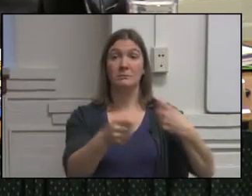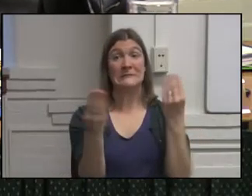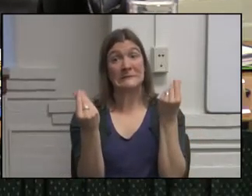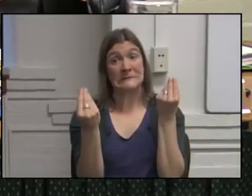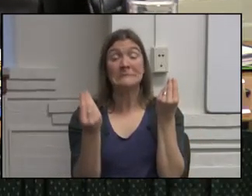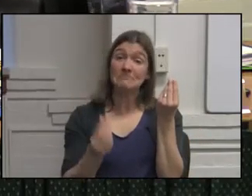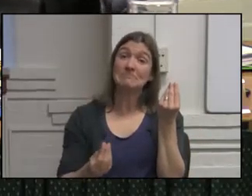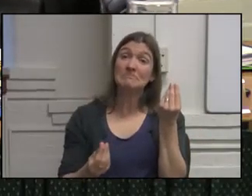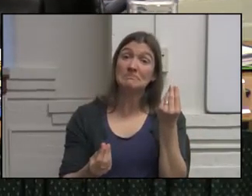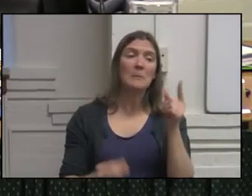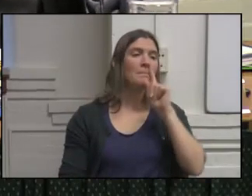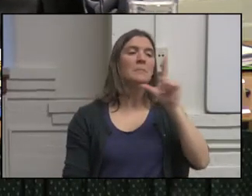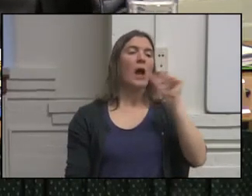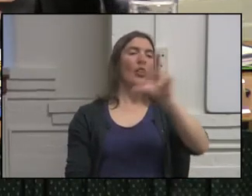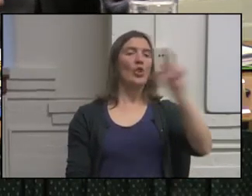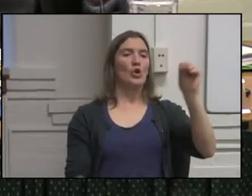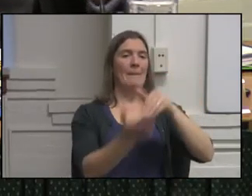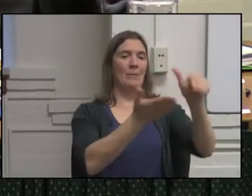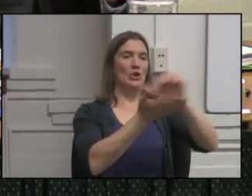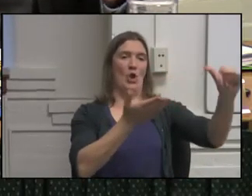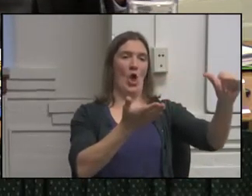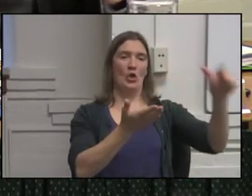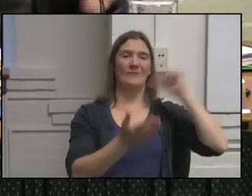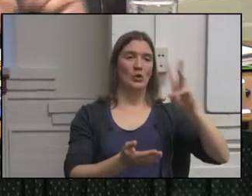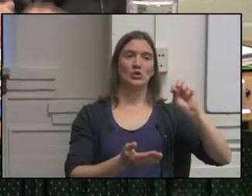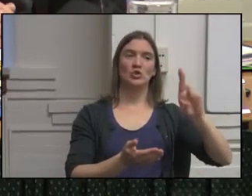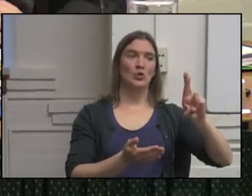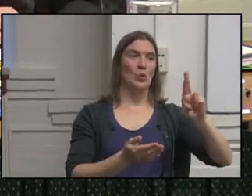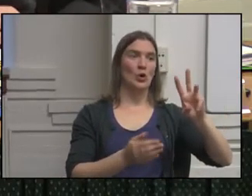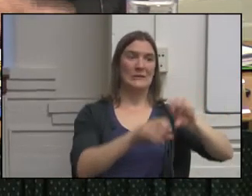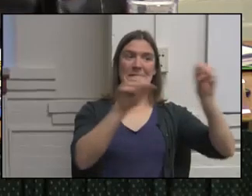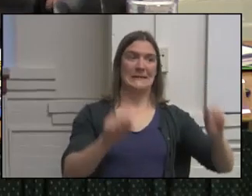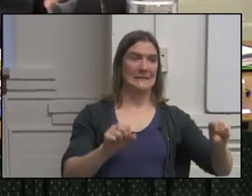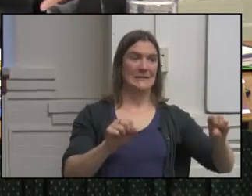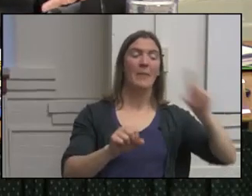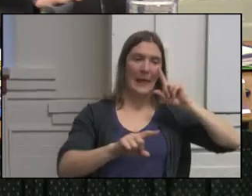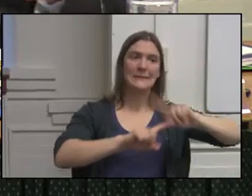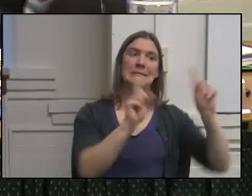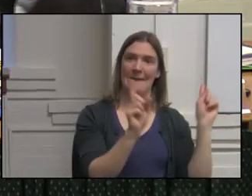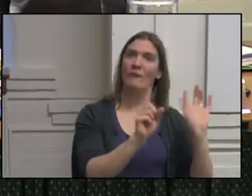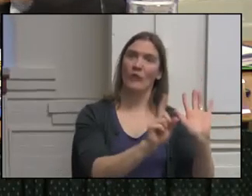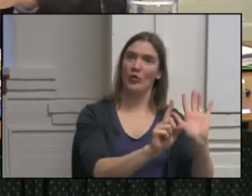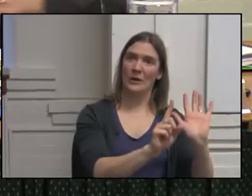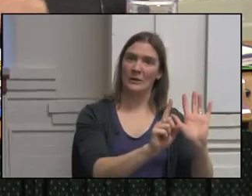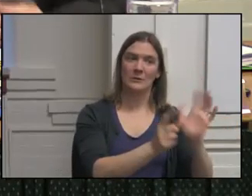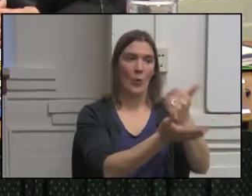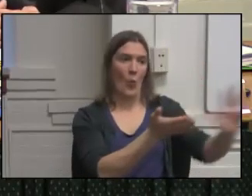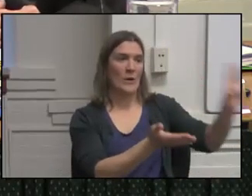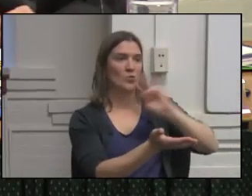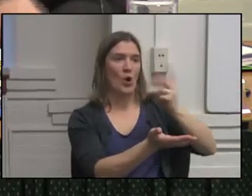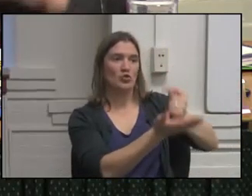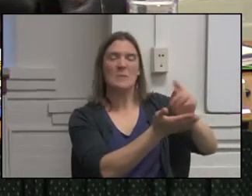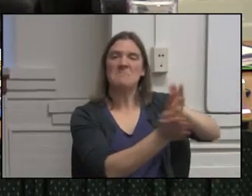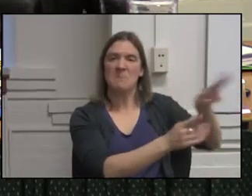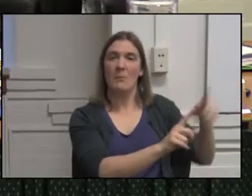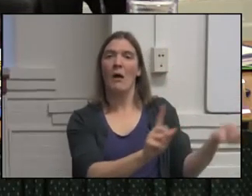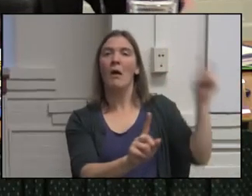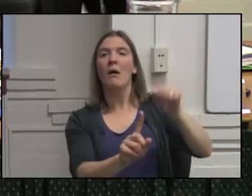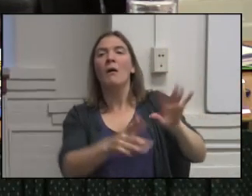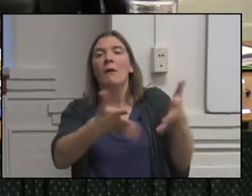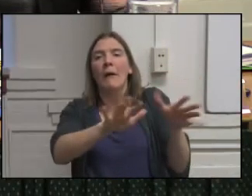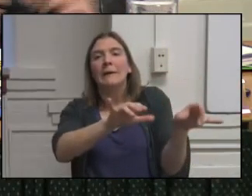as the $30 million worth of sewer system work that was done with the major expense at the wastewater treatment plant, but other work